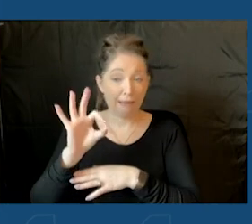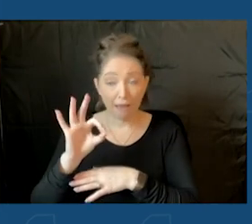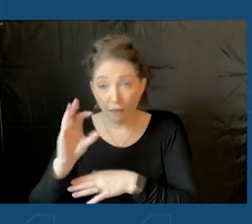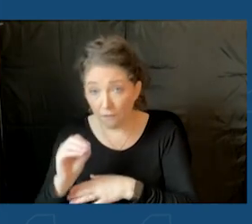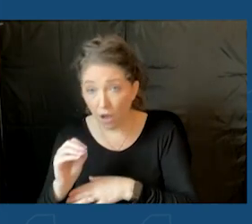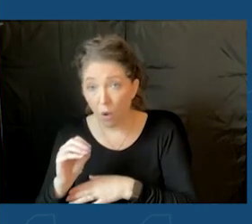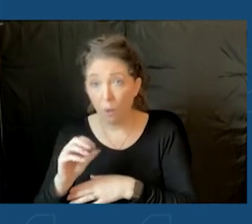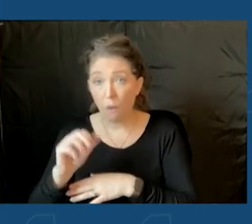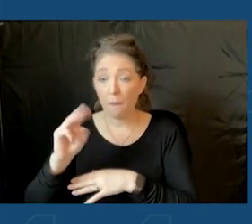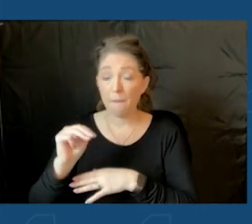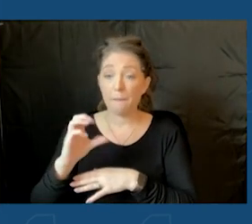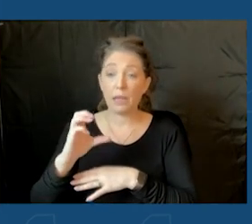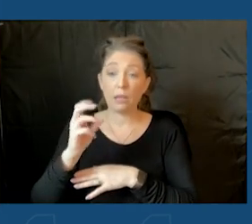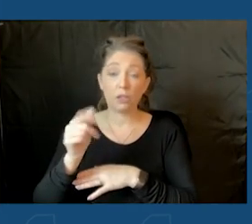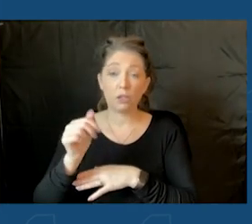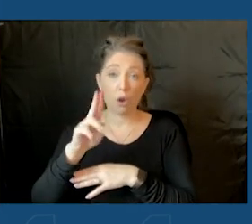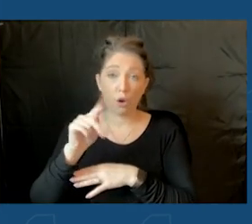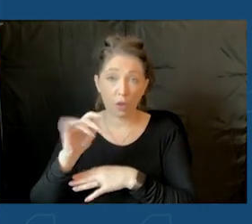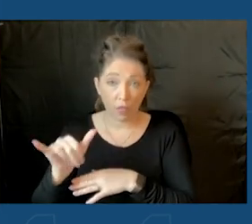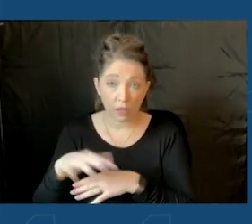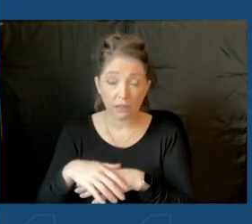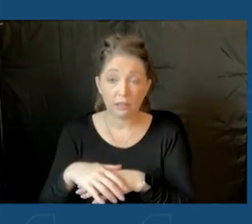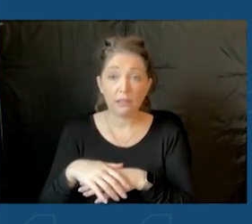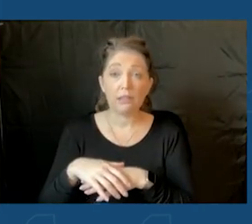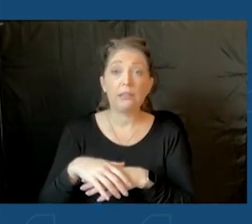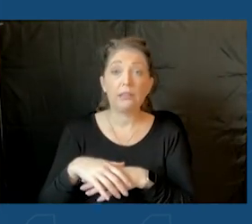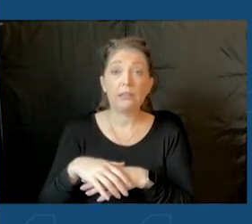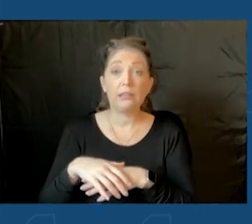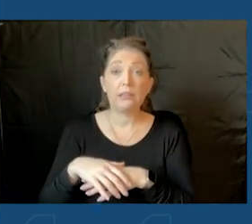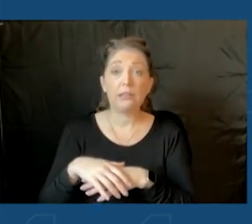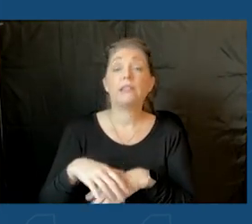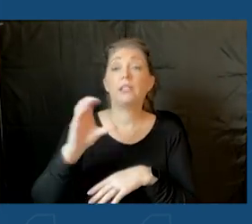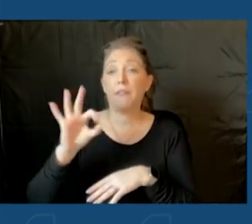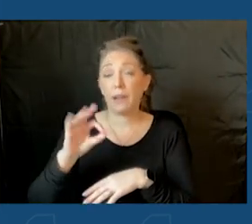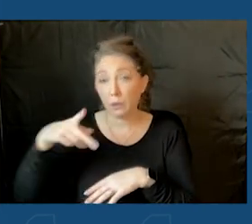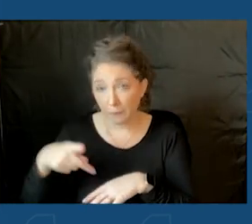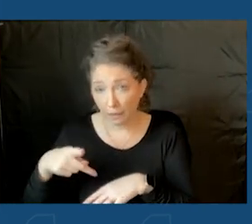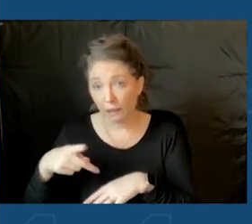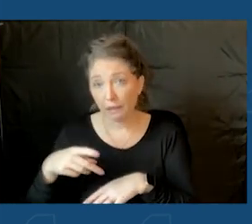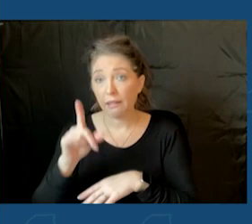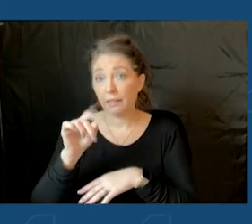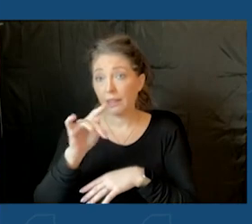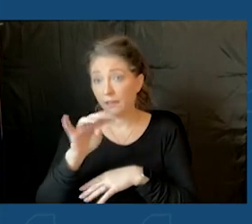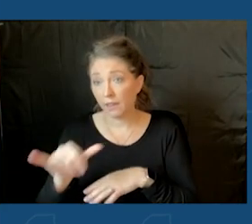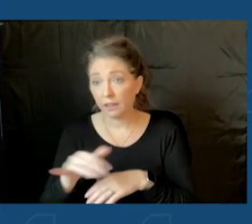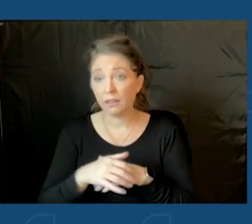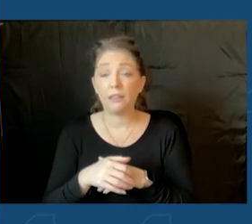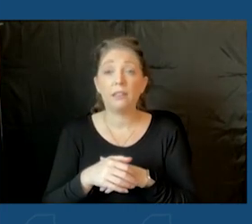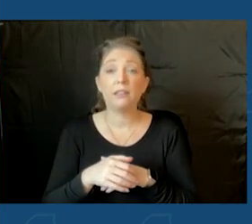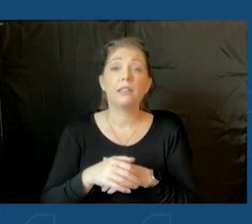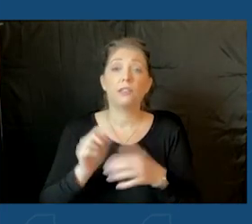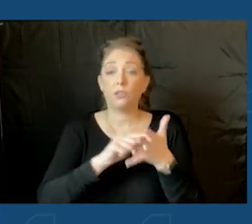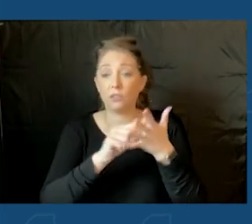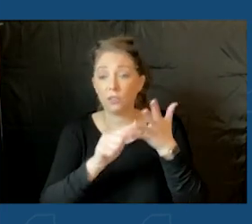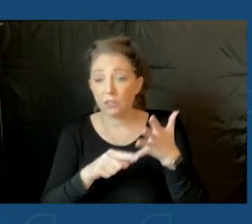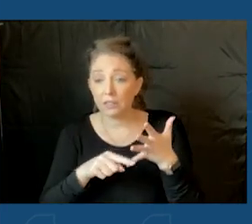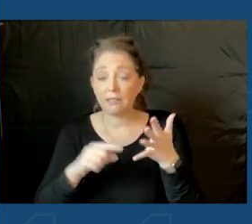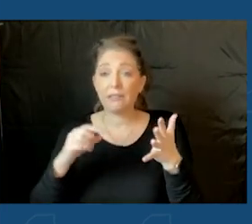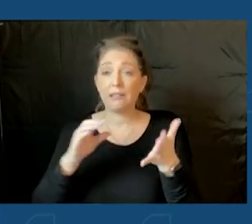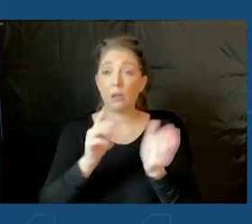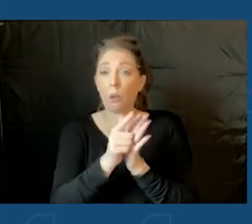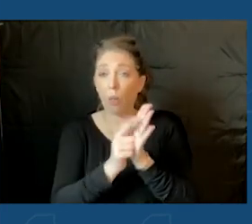McCarthy, Chief of Financial Planning Anna Carvajalino, General Counsel Michael Farbiarge, Deputy General Counsel Amy